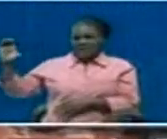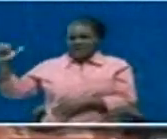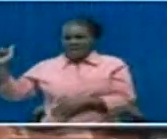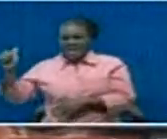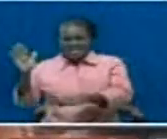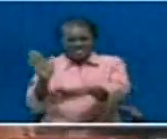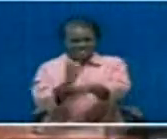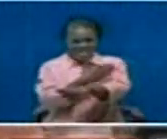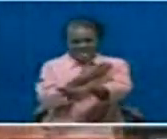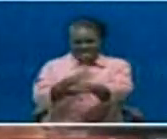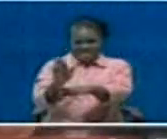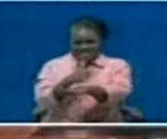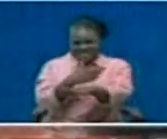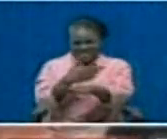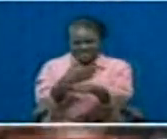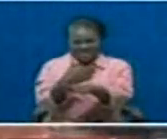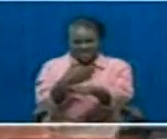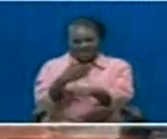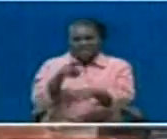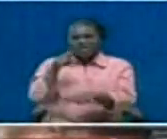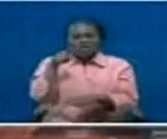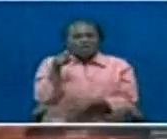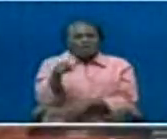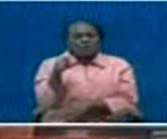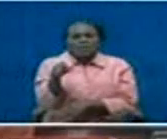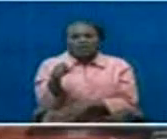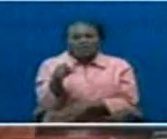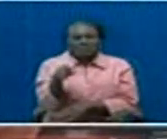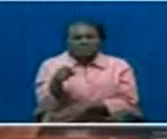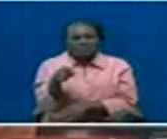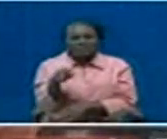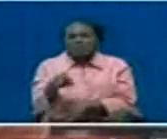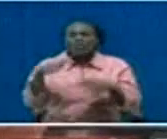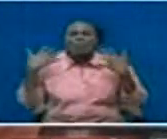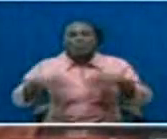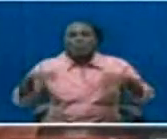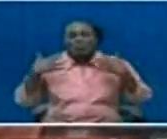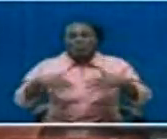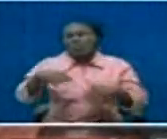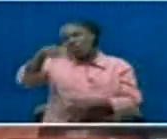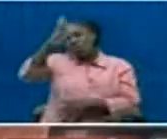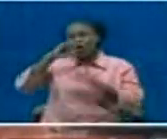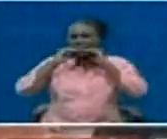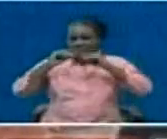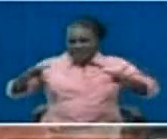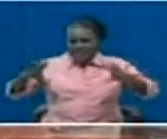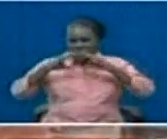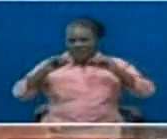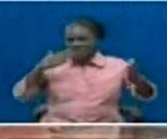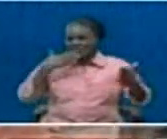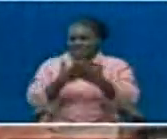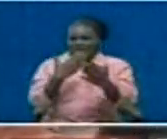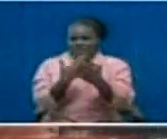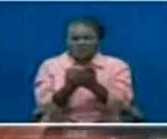song to end the show. What do you think? Thank you. Because you have been so entertaining. You're wonderful. God bless you. So much. God bless you. Thank you so much. Well